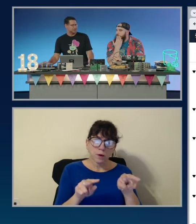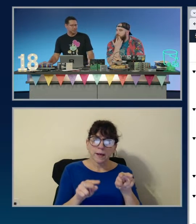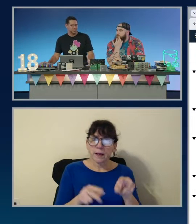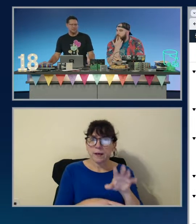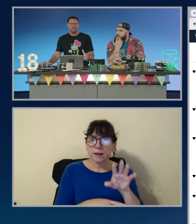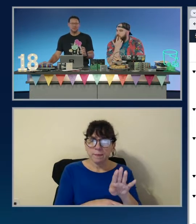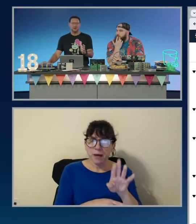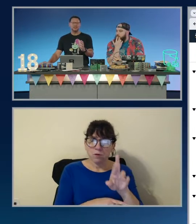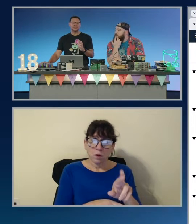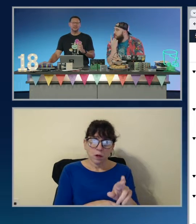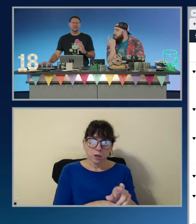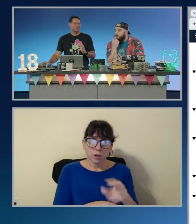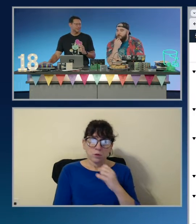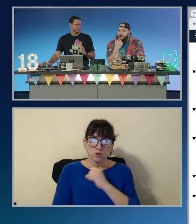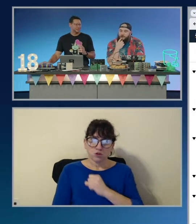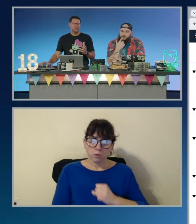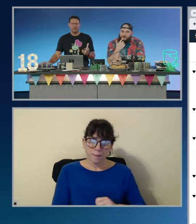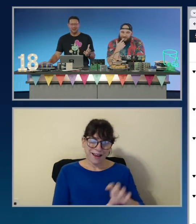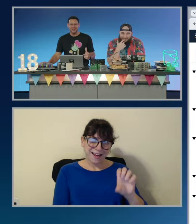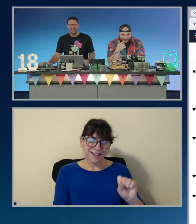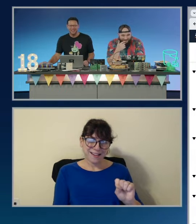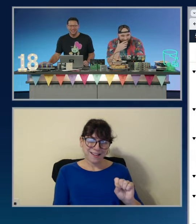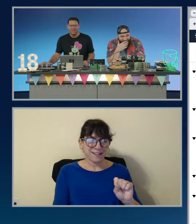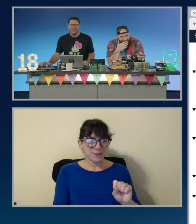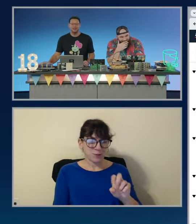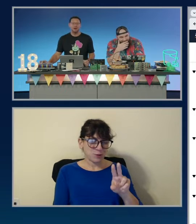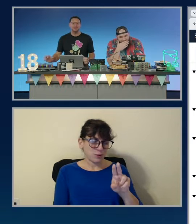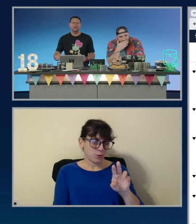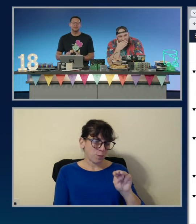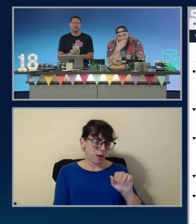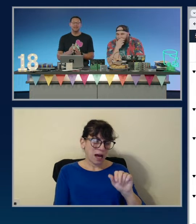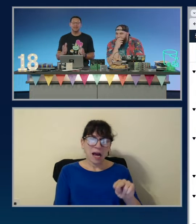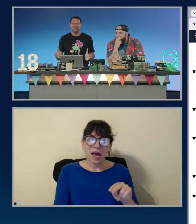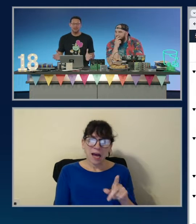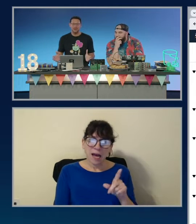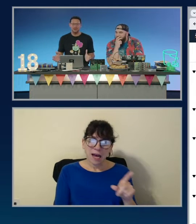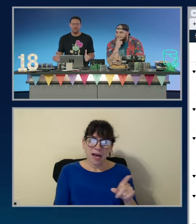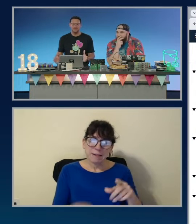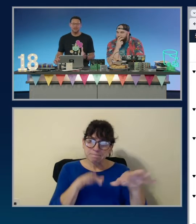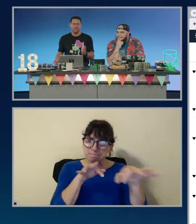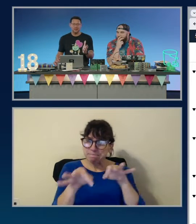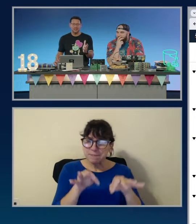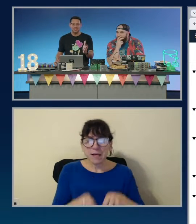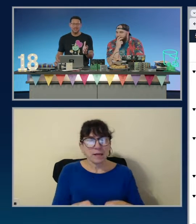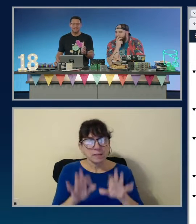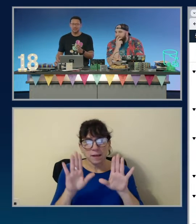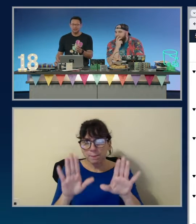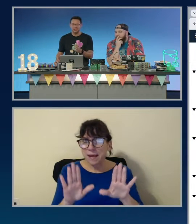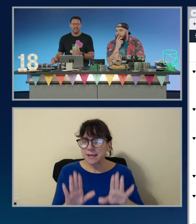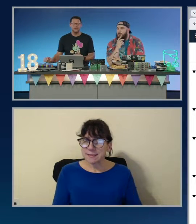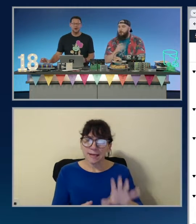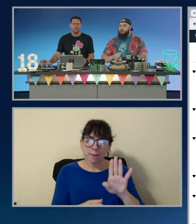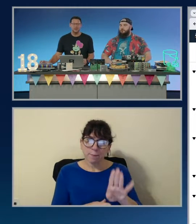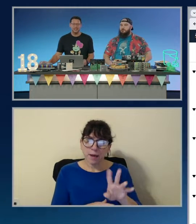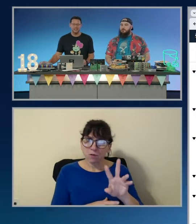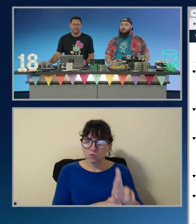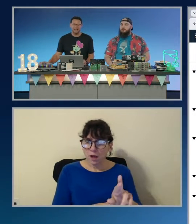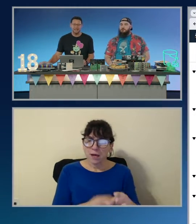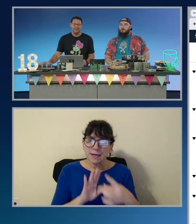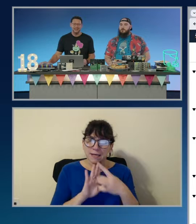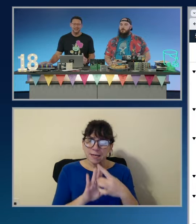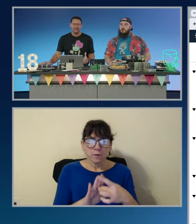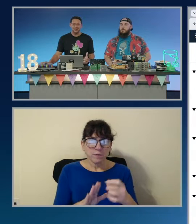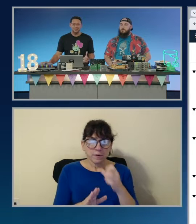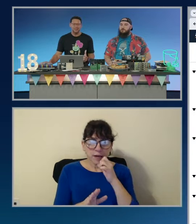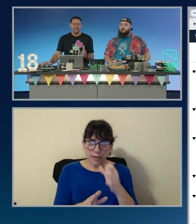Suman earlier, Superman has walked through some pretty amazing Bedrock demos. So if you didn't catch those, let's kind of walk through it here